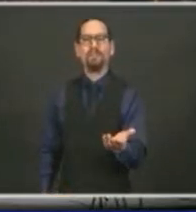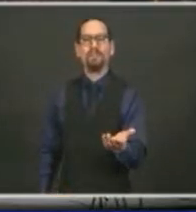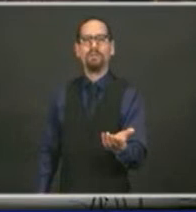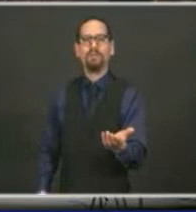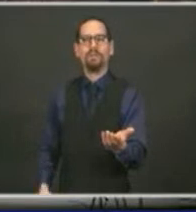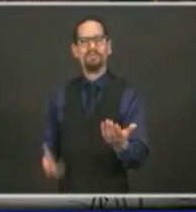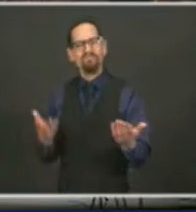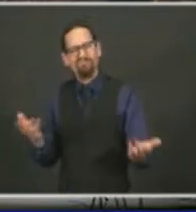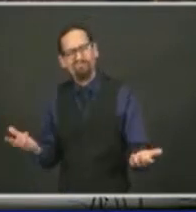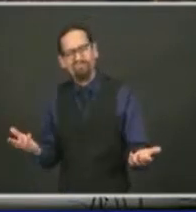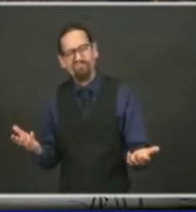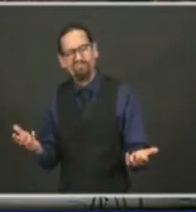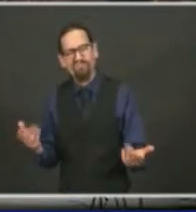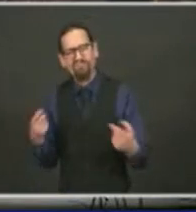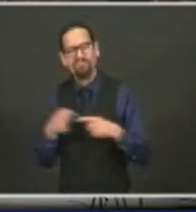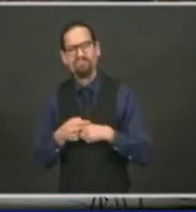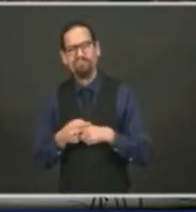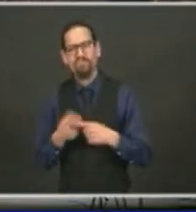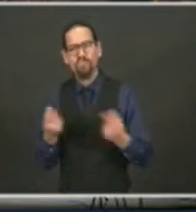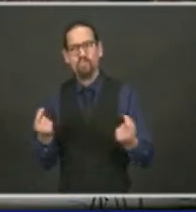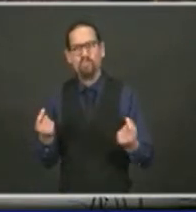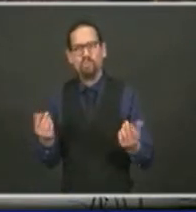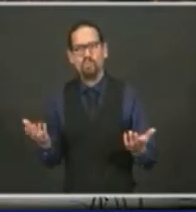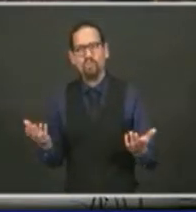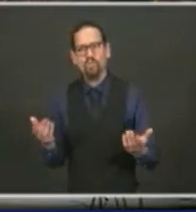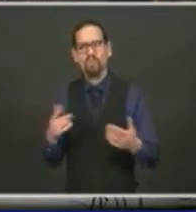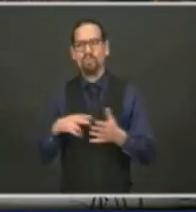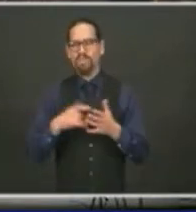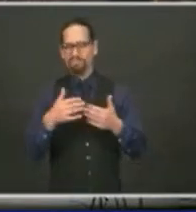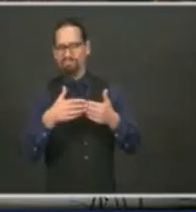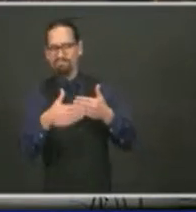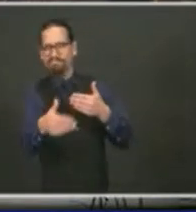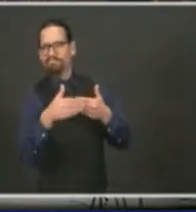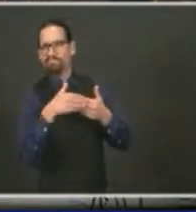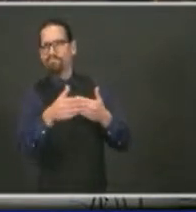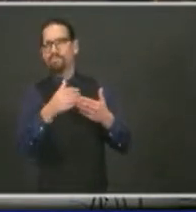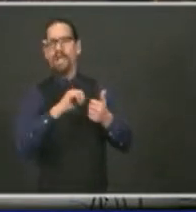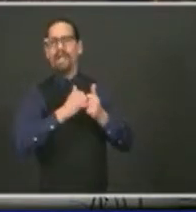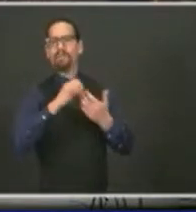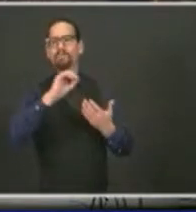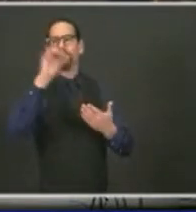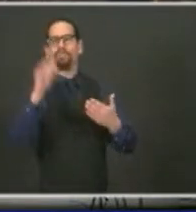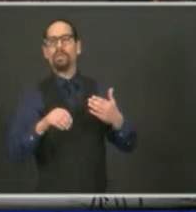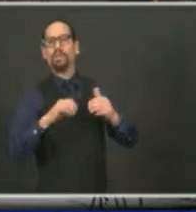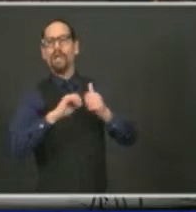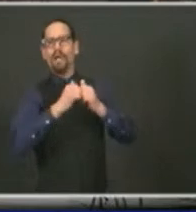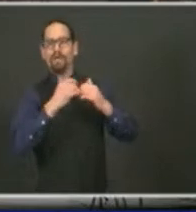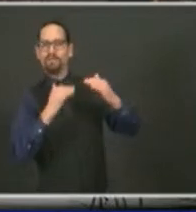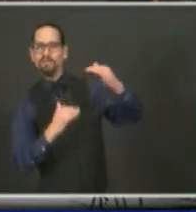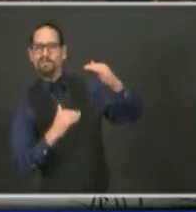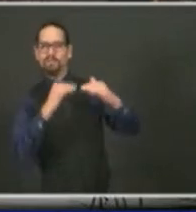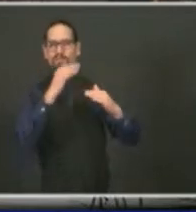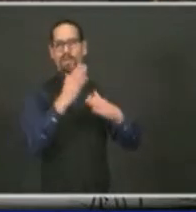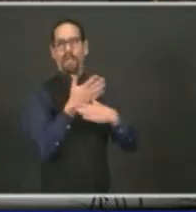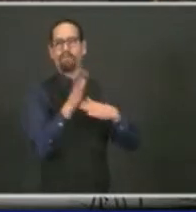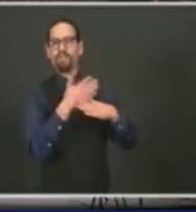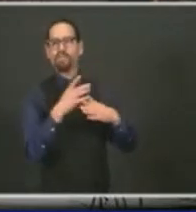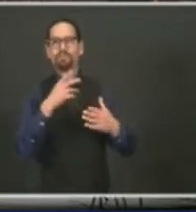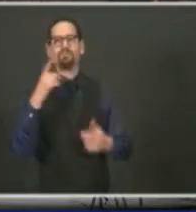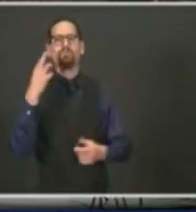through the next phase, if you will, where you're going to 50% capacity. So those restaurants that say, hey, you know what, the